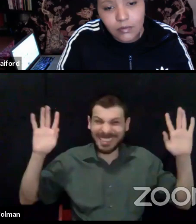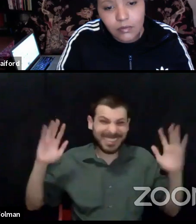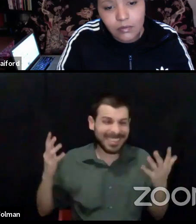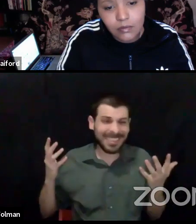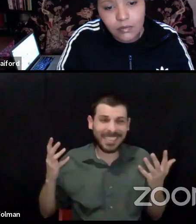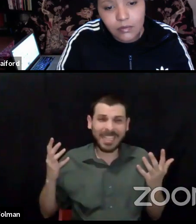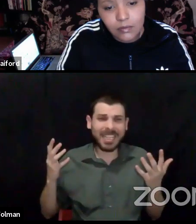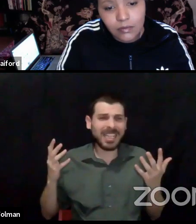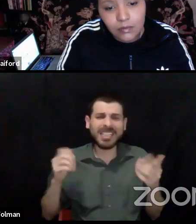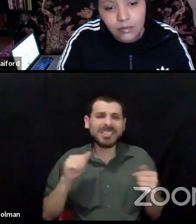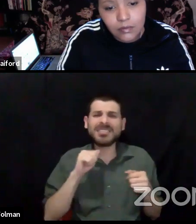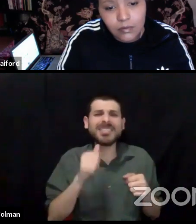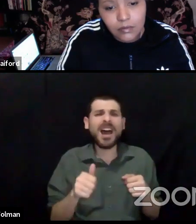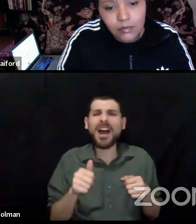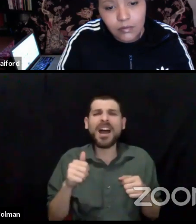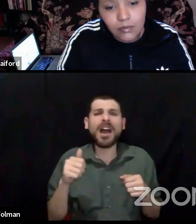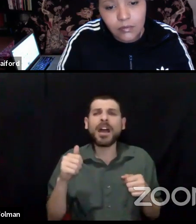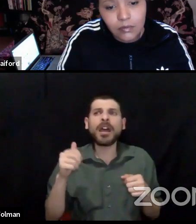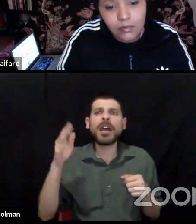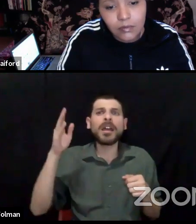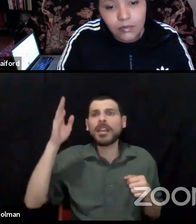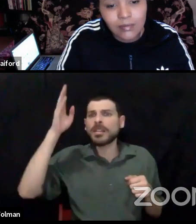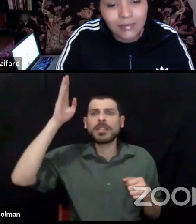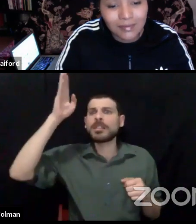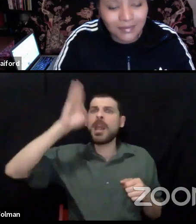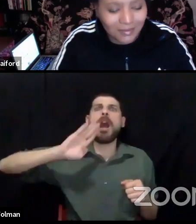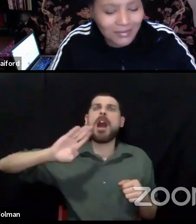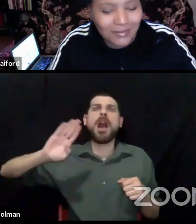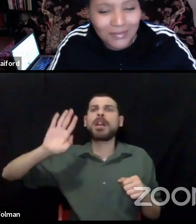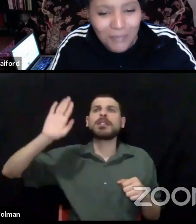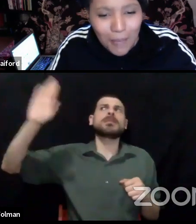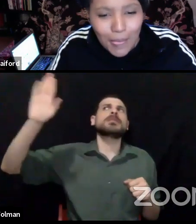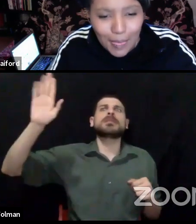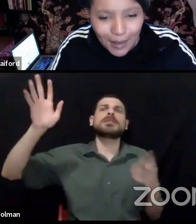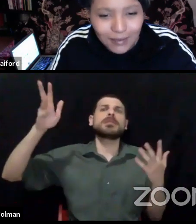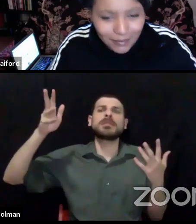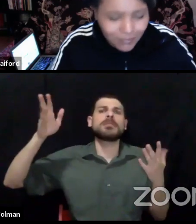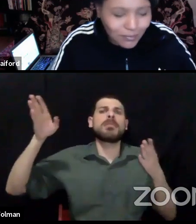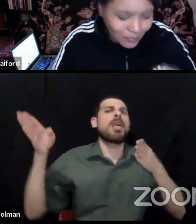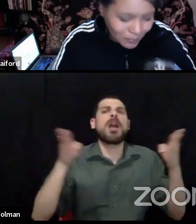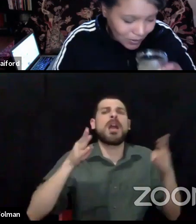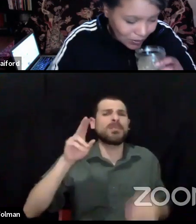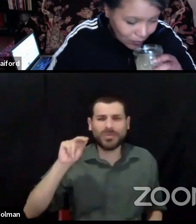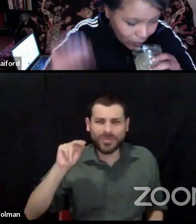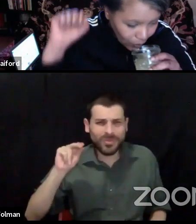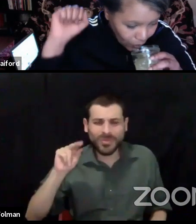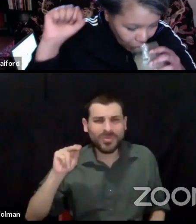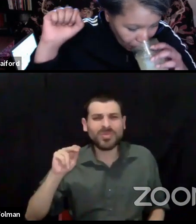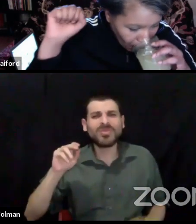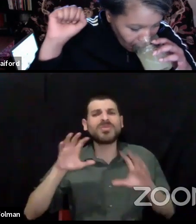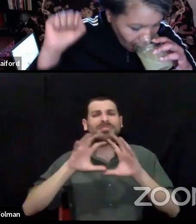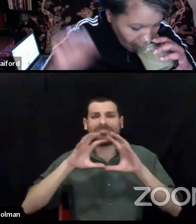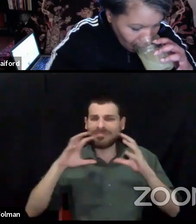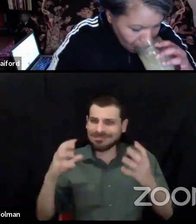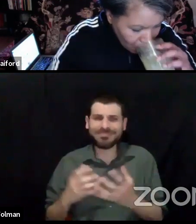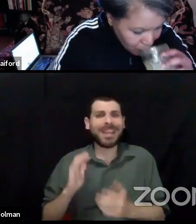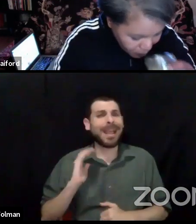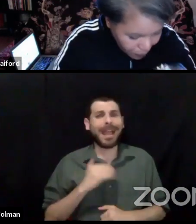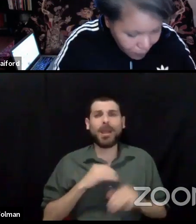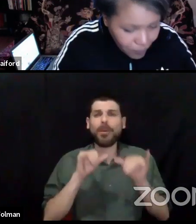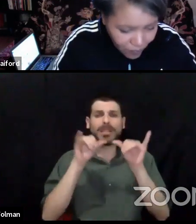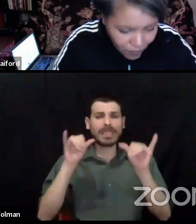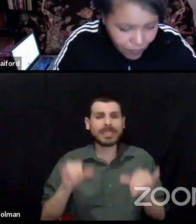it's not an act of a higher power. It's a failure of a global economic system to take care of